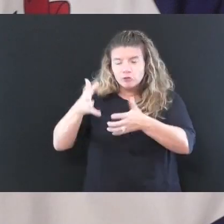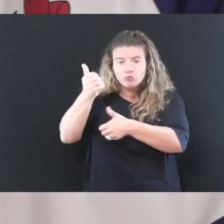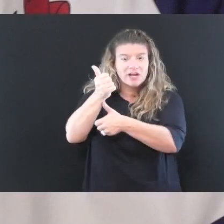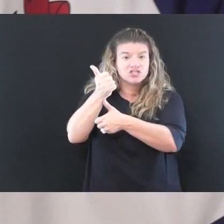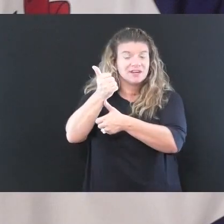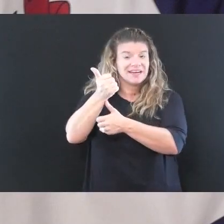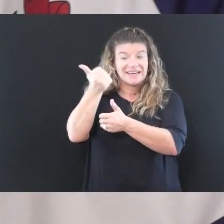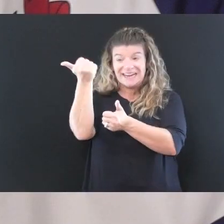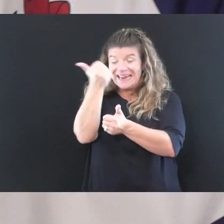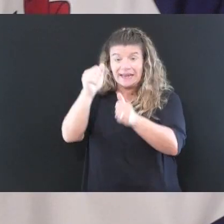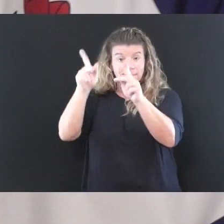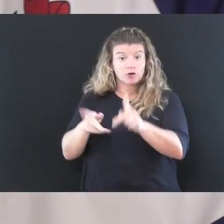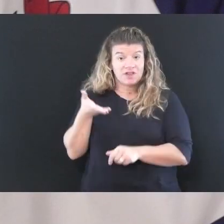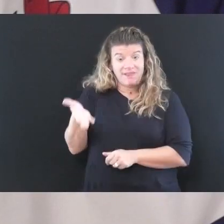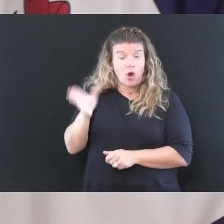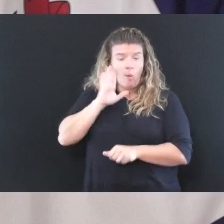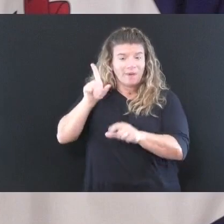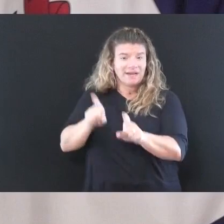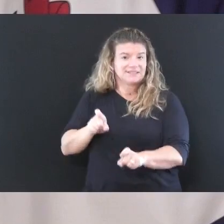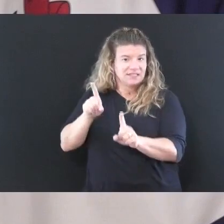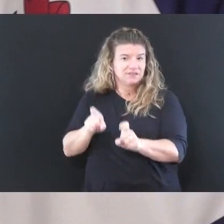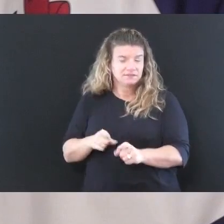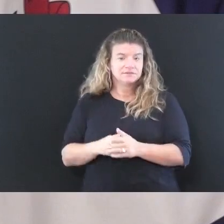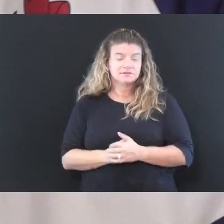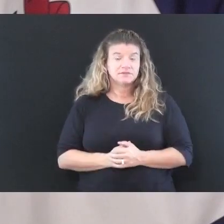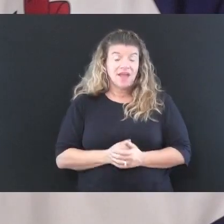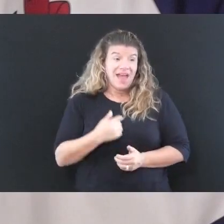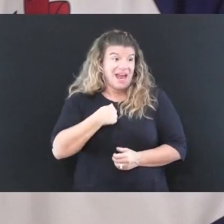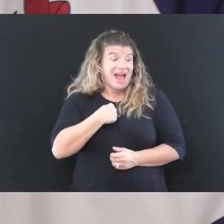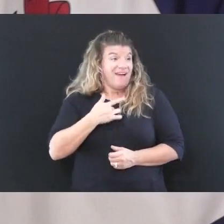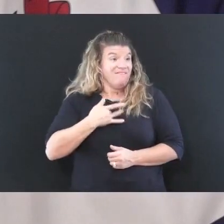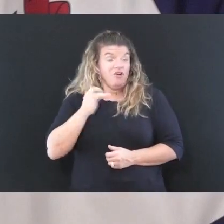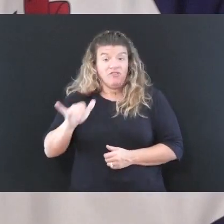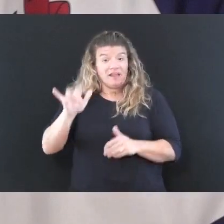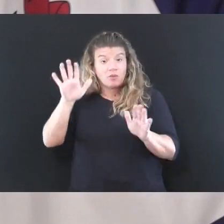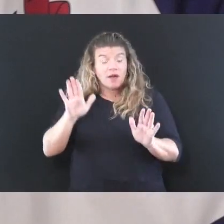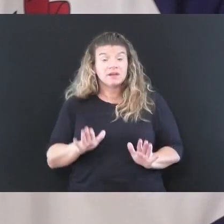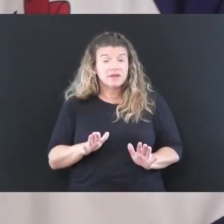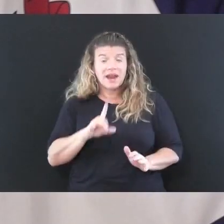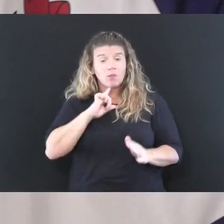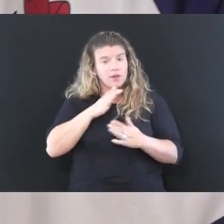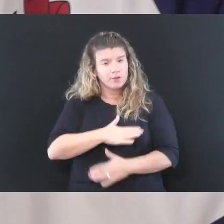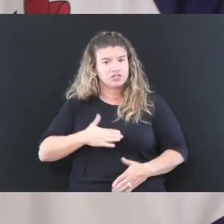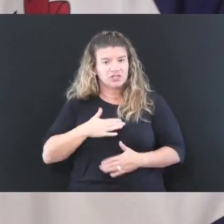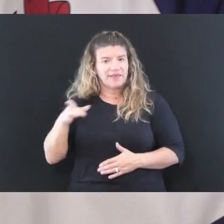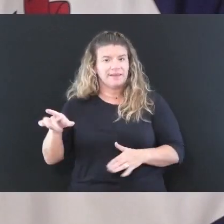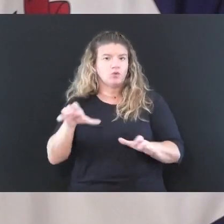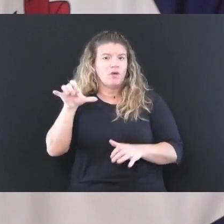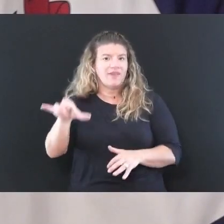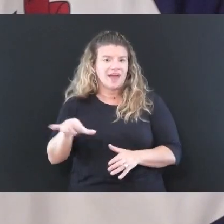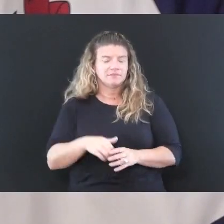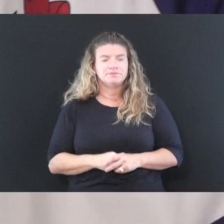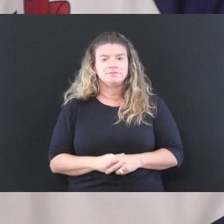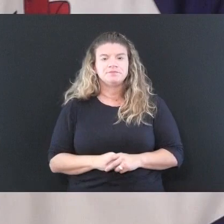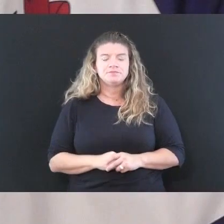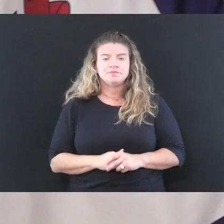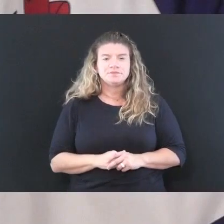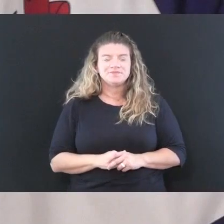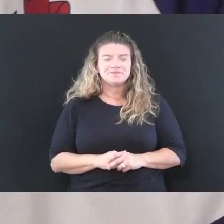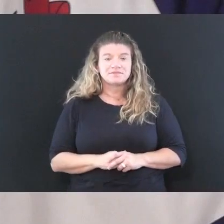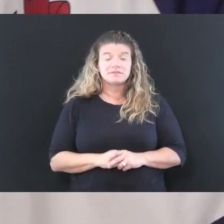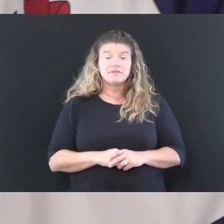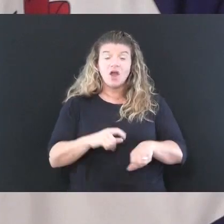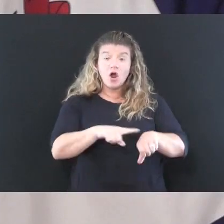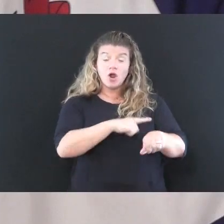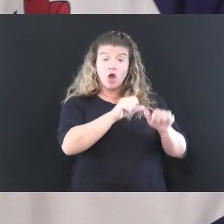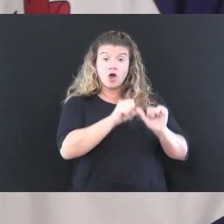everybody, and so I think that's really great, and I appreciate them doing it. From the standpoint of our long-term